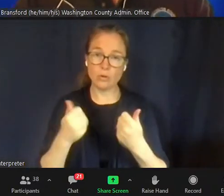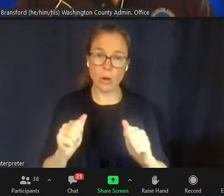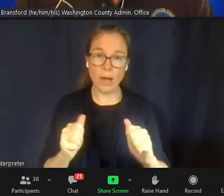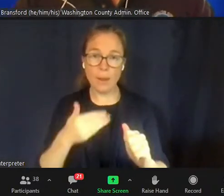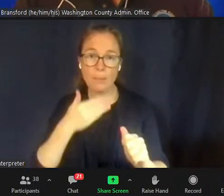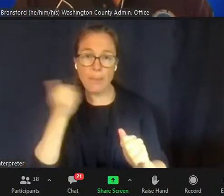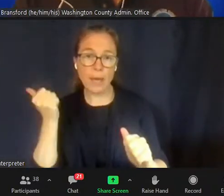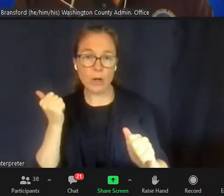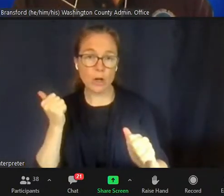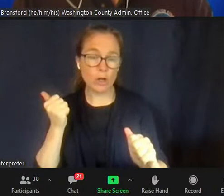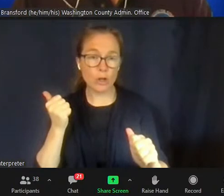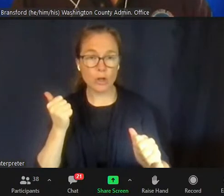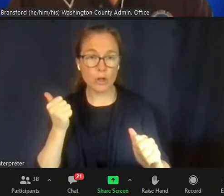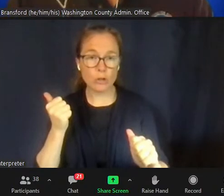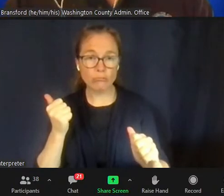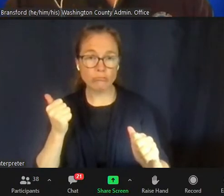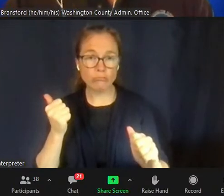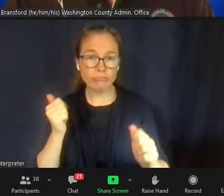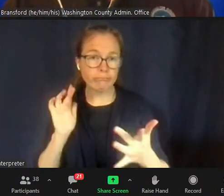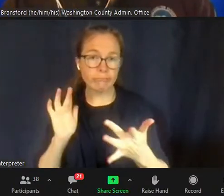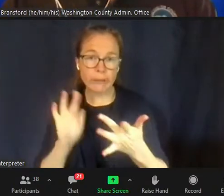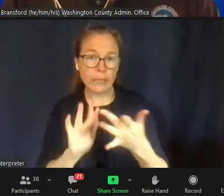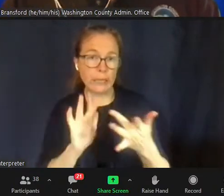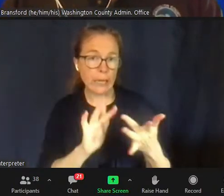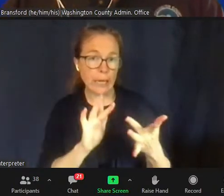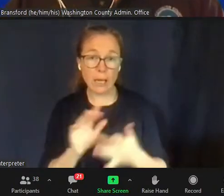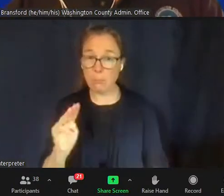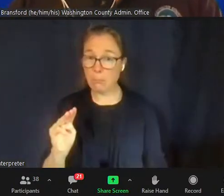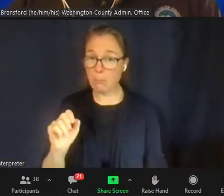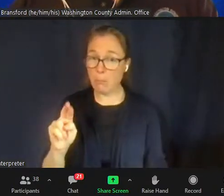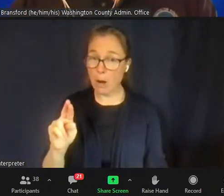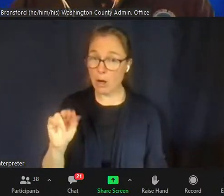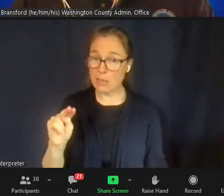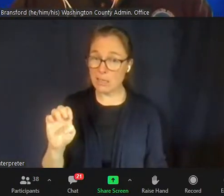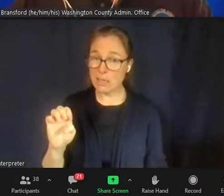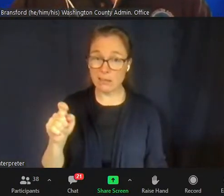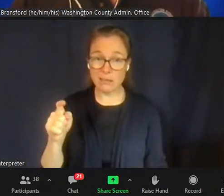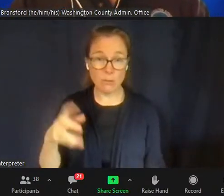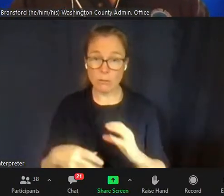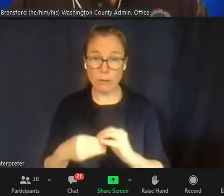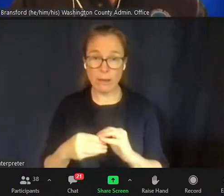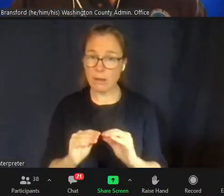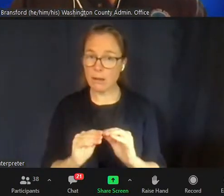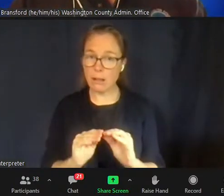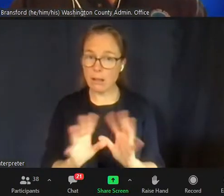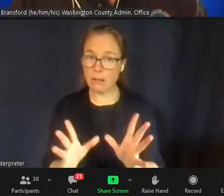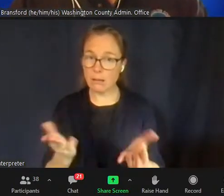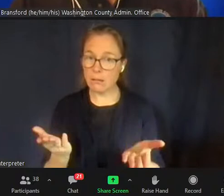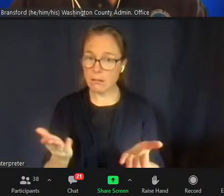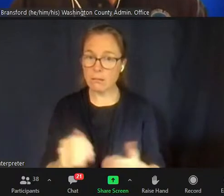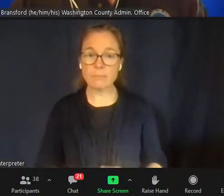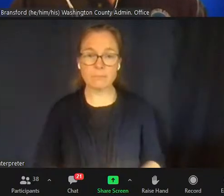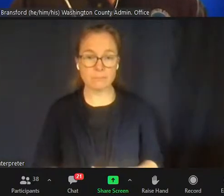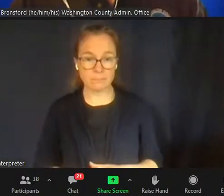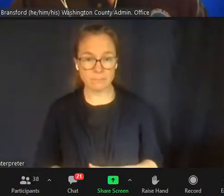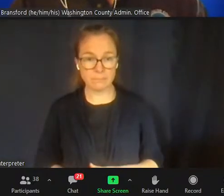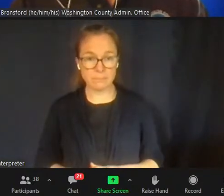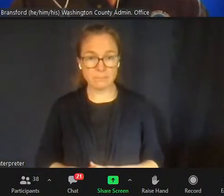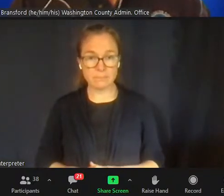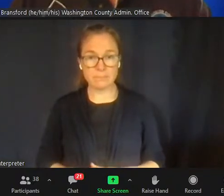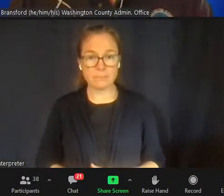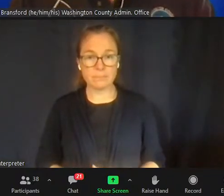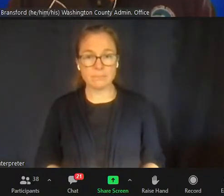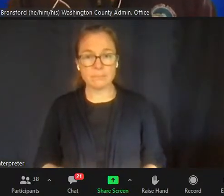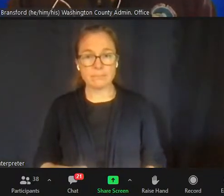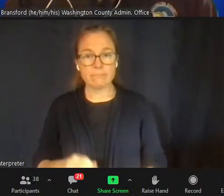up better there. But Marnie, is there anything you would like to add to help clarify the 211 system?